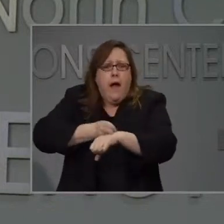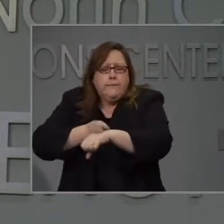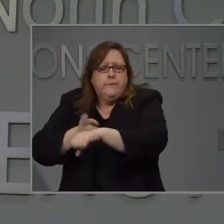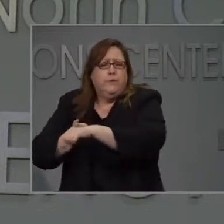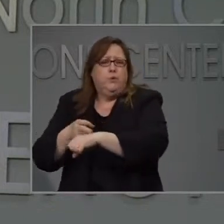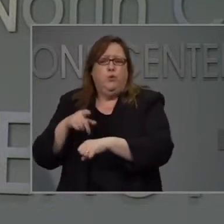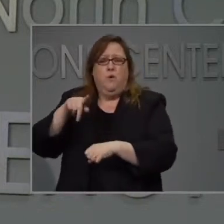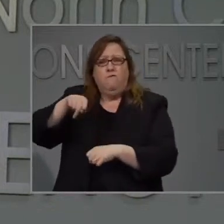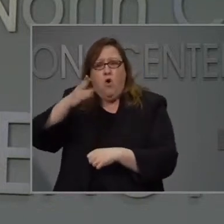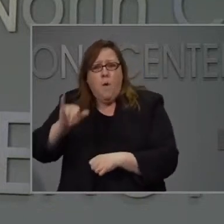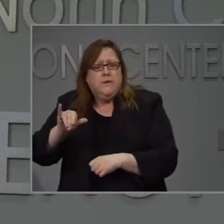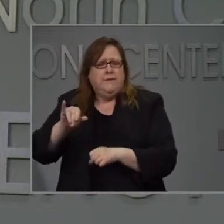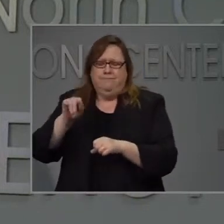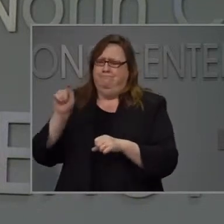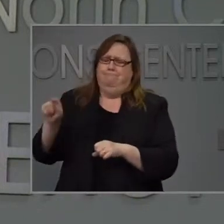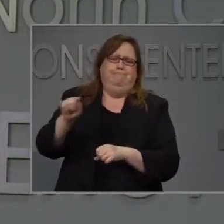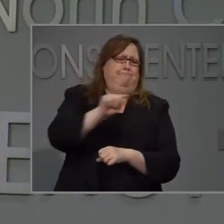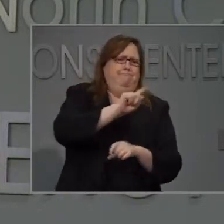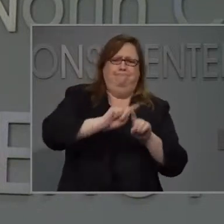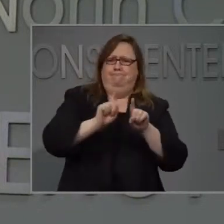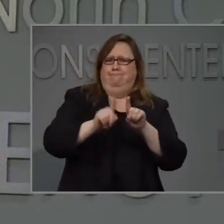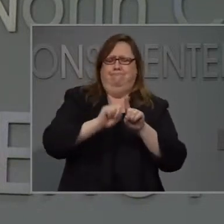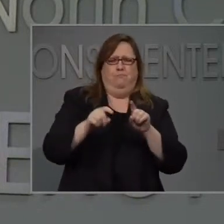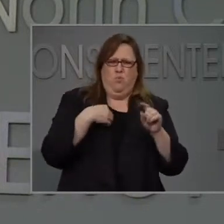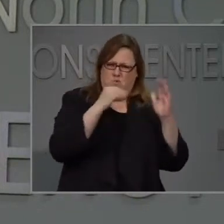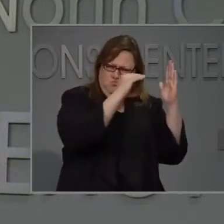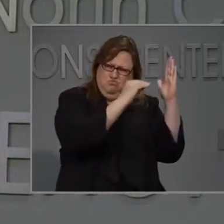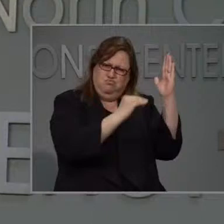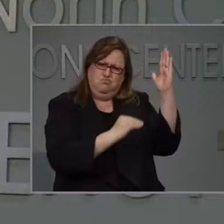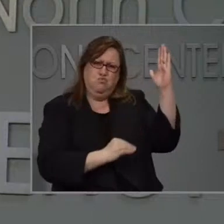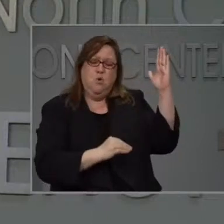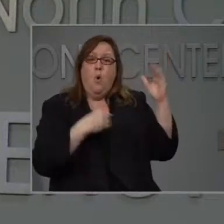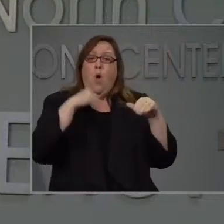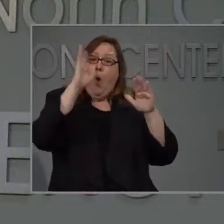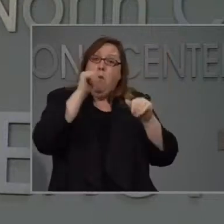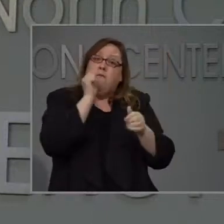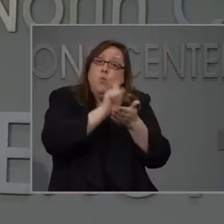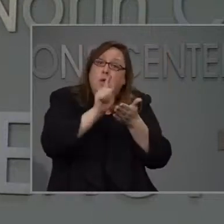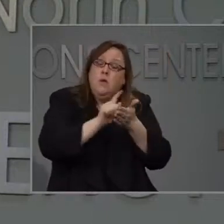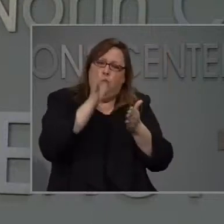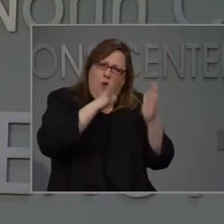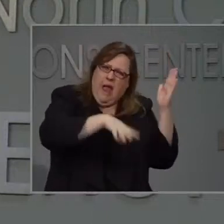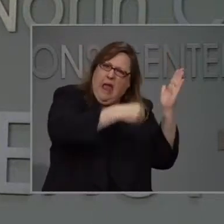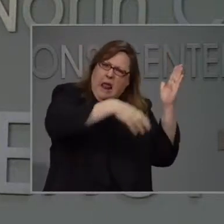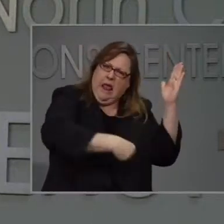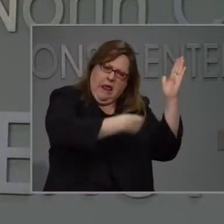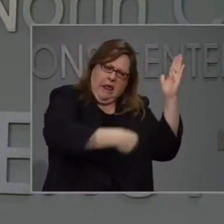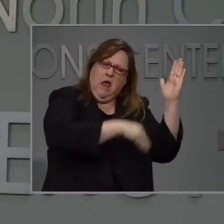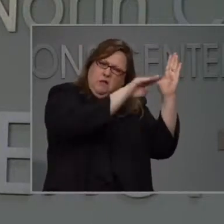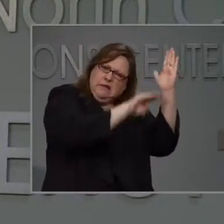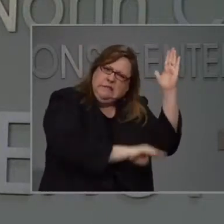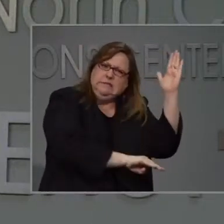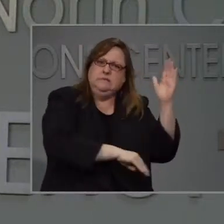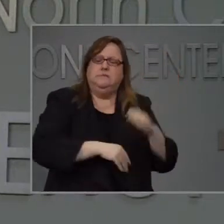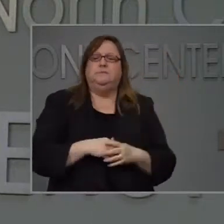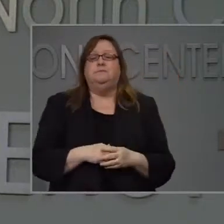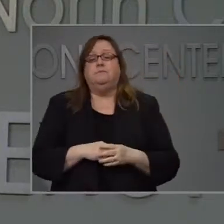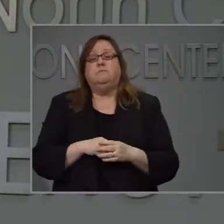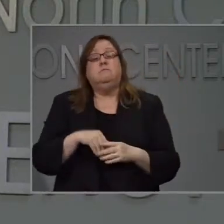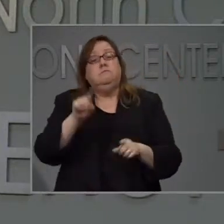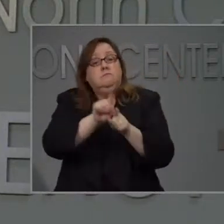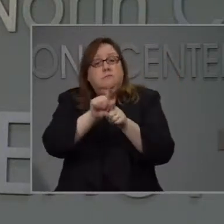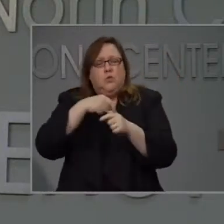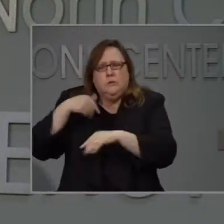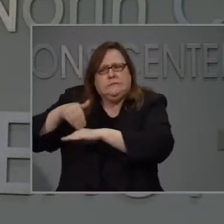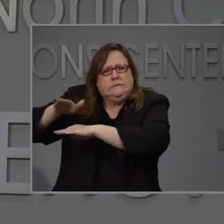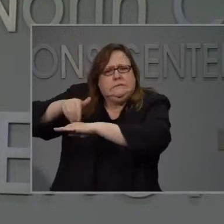sites. We hope to add more locations every week. We're also deploying more protective gear